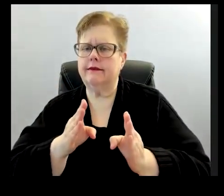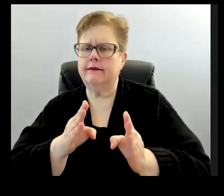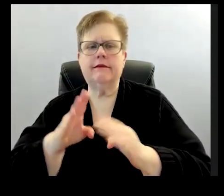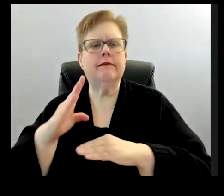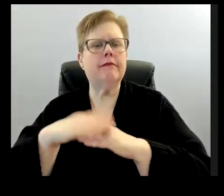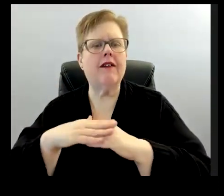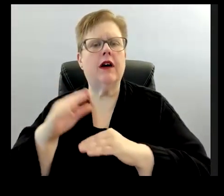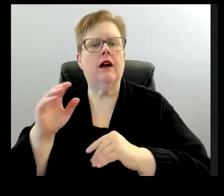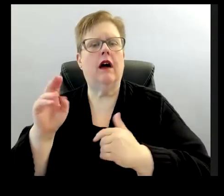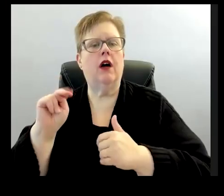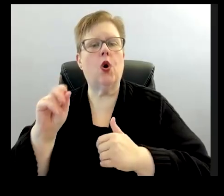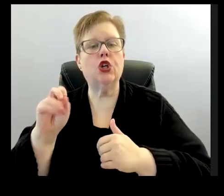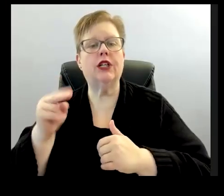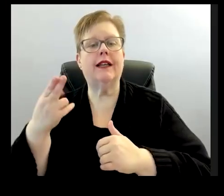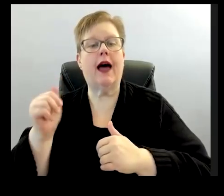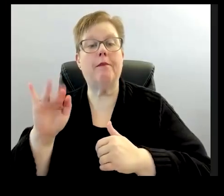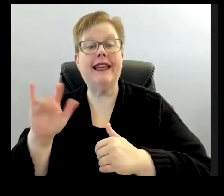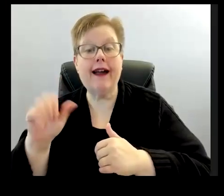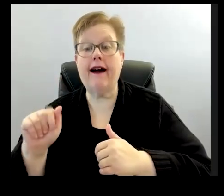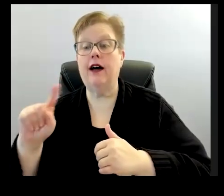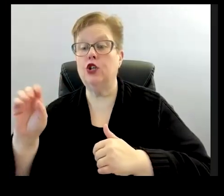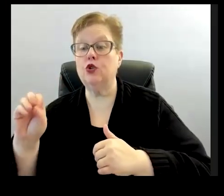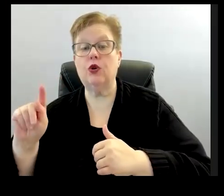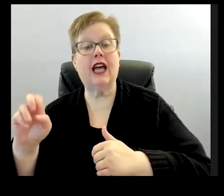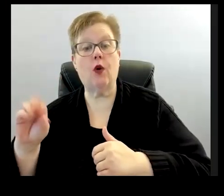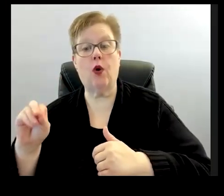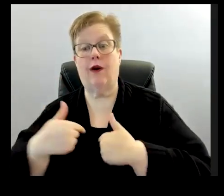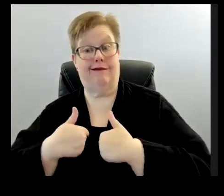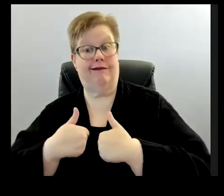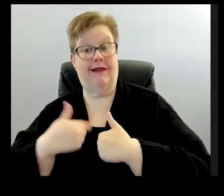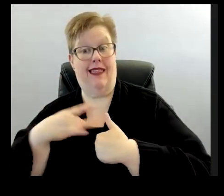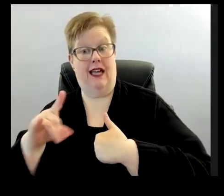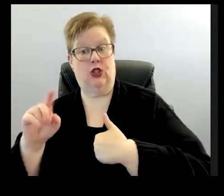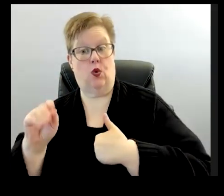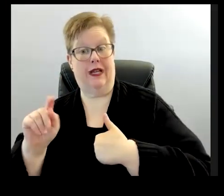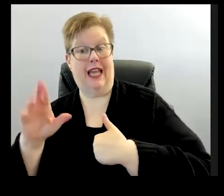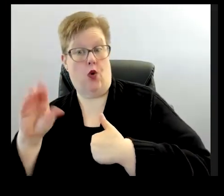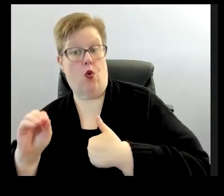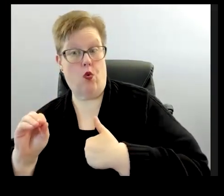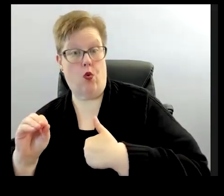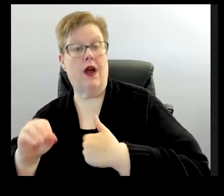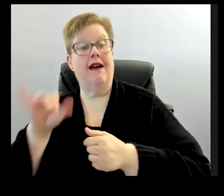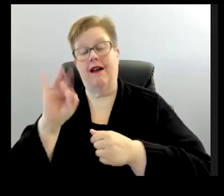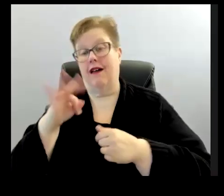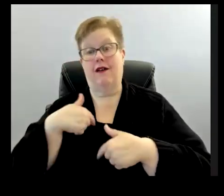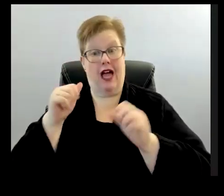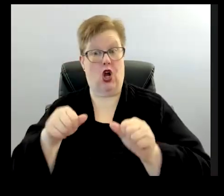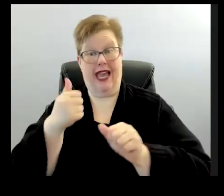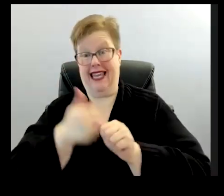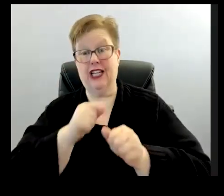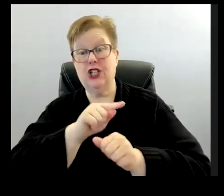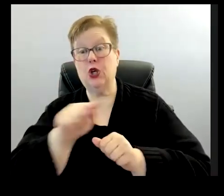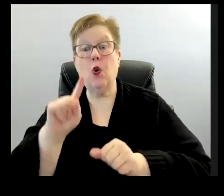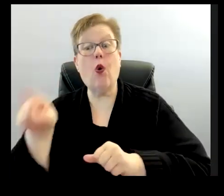Habitica, or Zotero, which I am a big fan of Zotero. And if I could have each of you